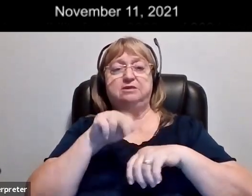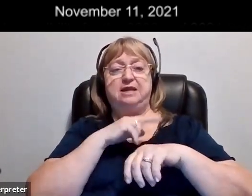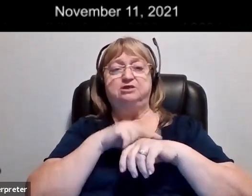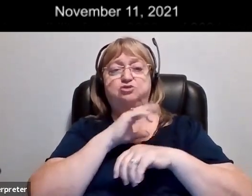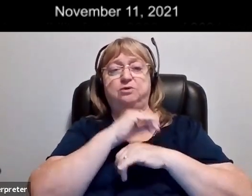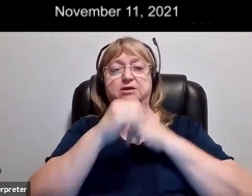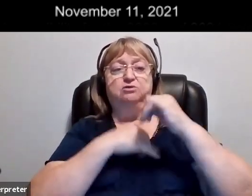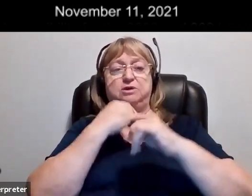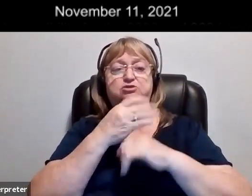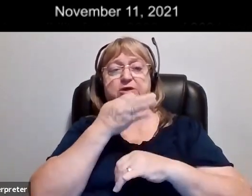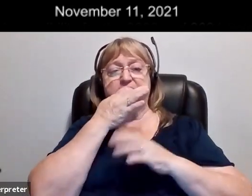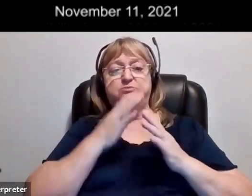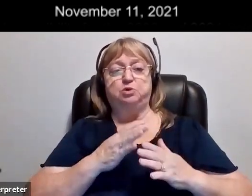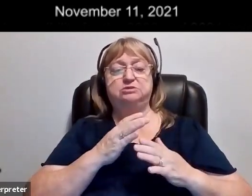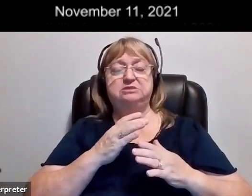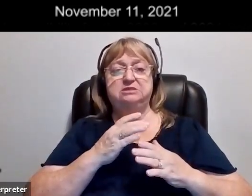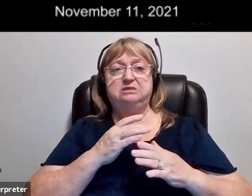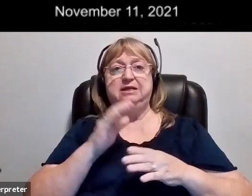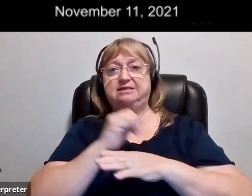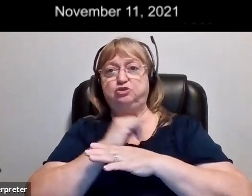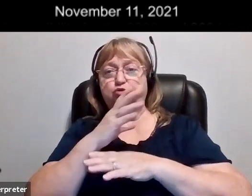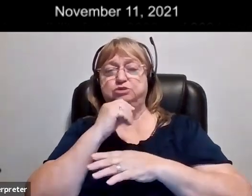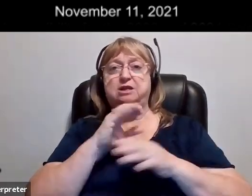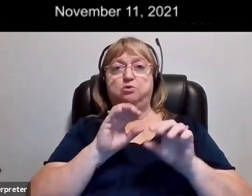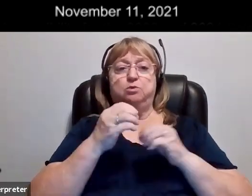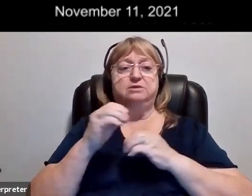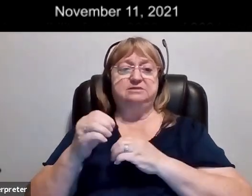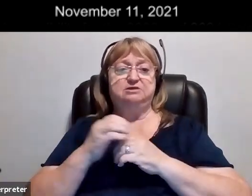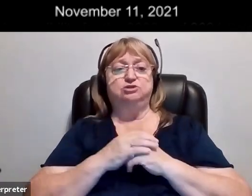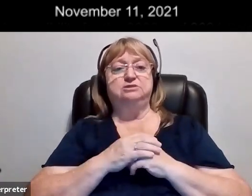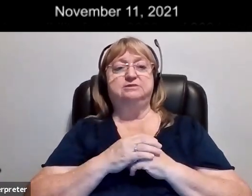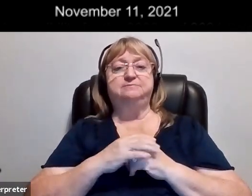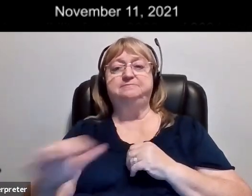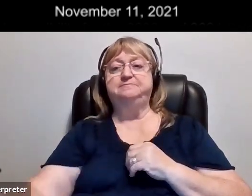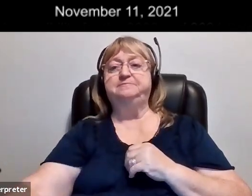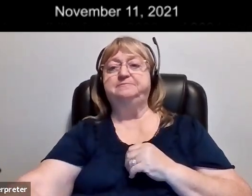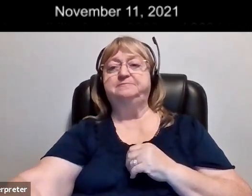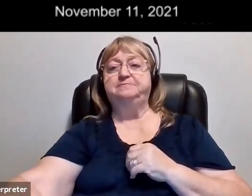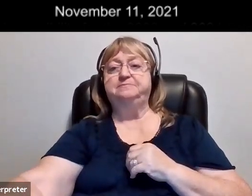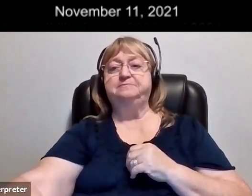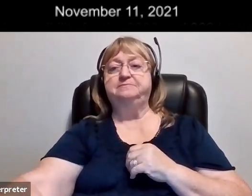and international experts, institutions and organizations.